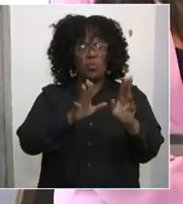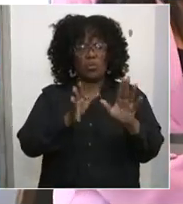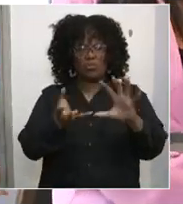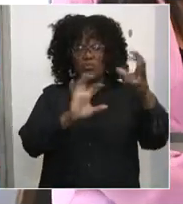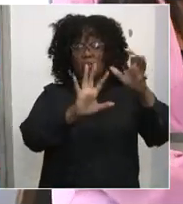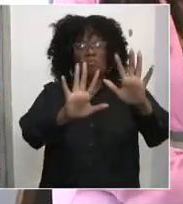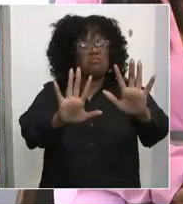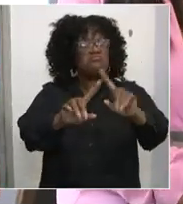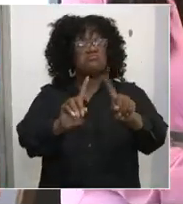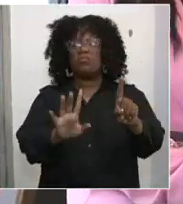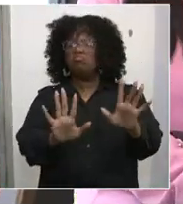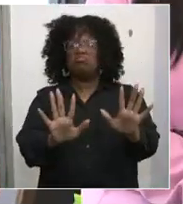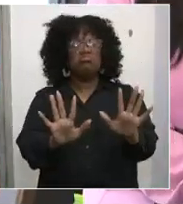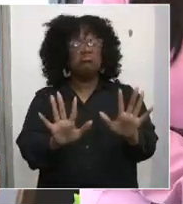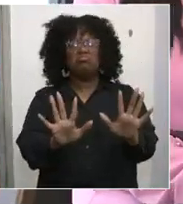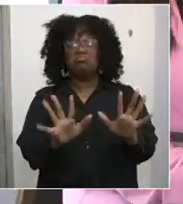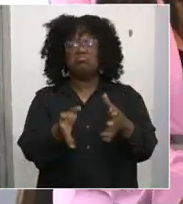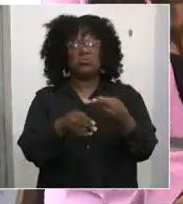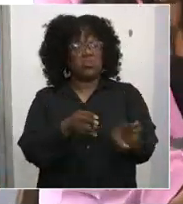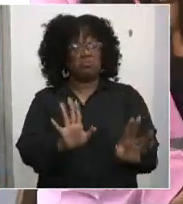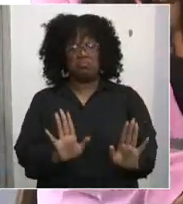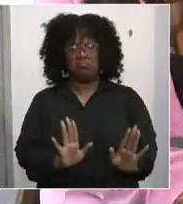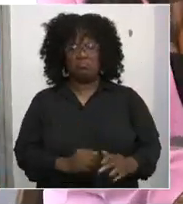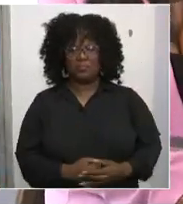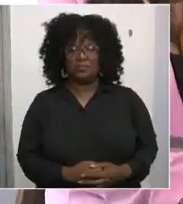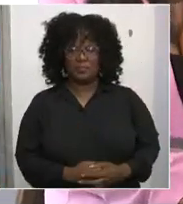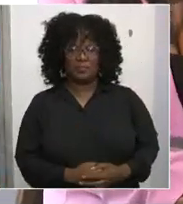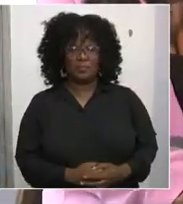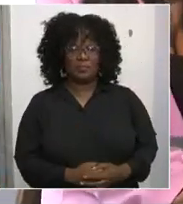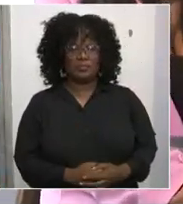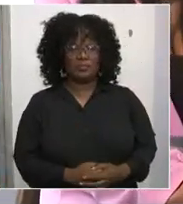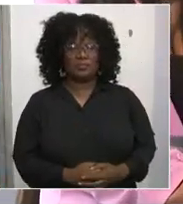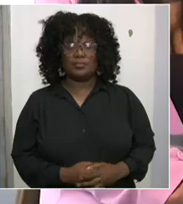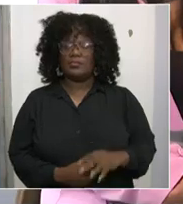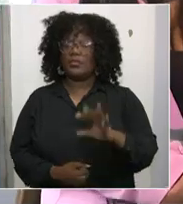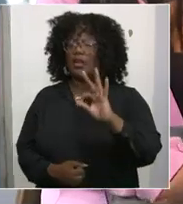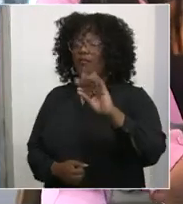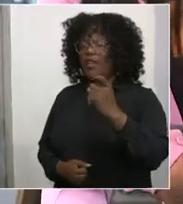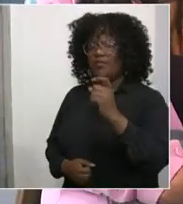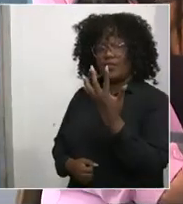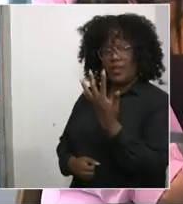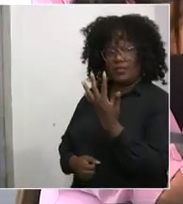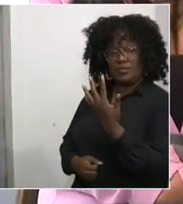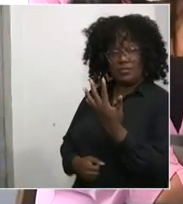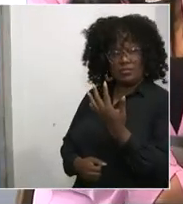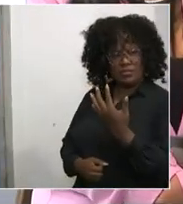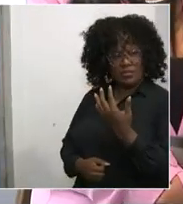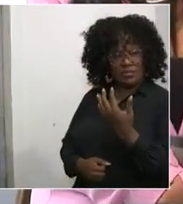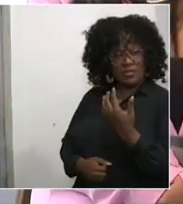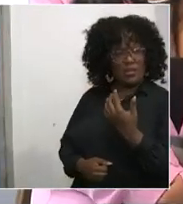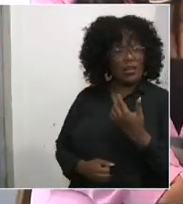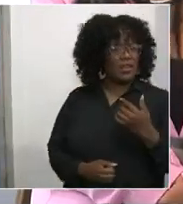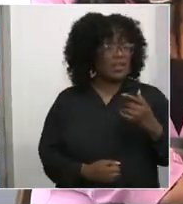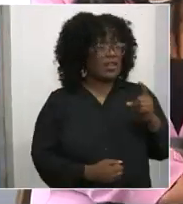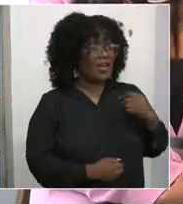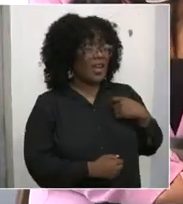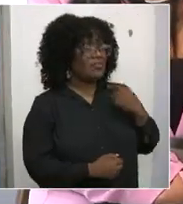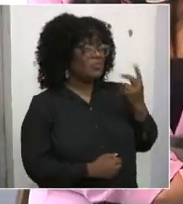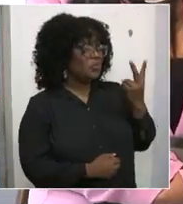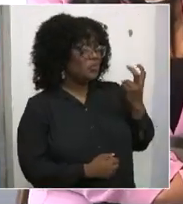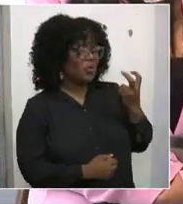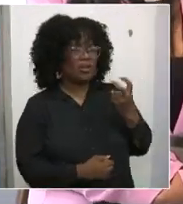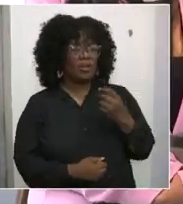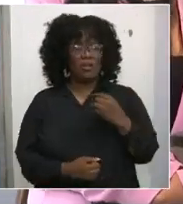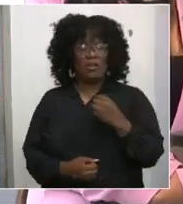Yes. Mayor Tom Fitzgerald again from Fox 5. You already asked the question. Well, Channel 4 got 2 questions, and I'm only here by myself. Oh.